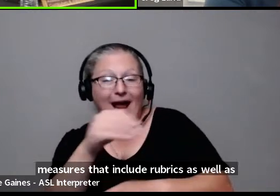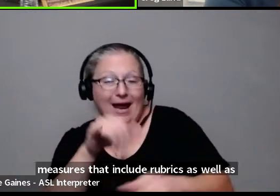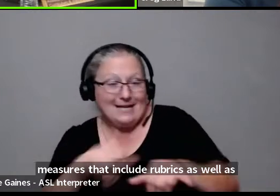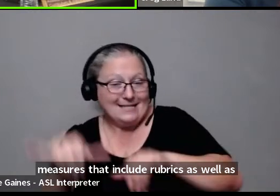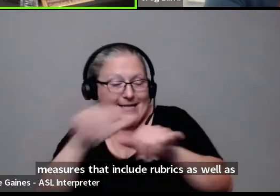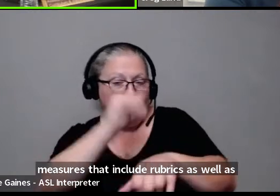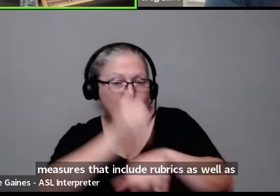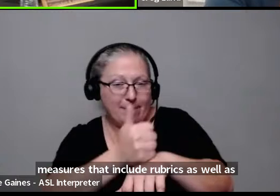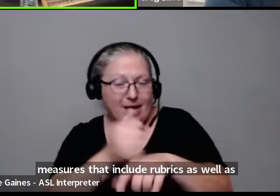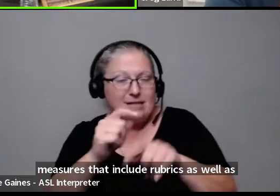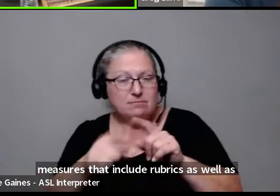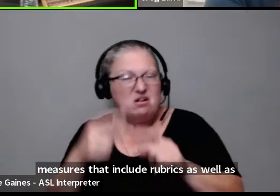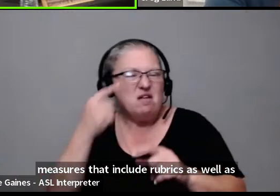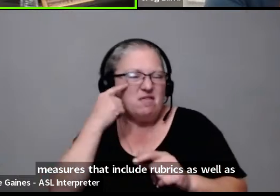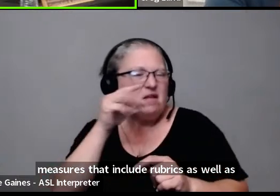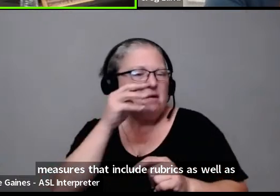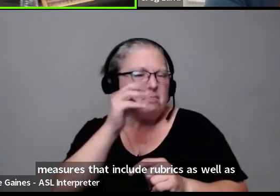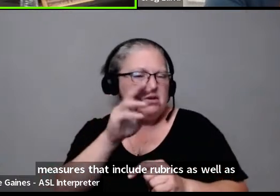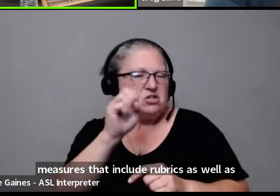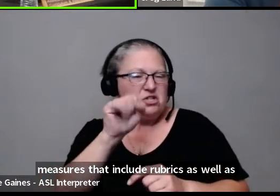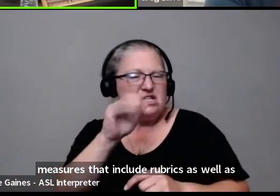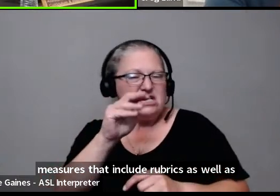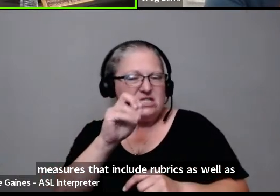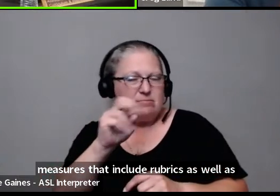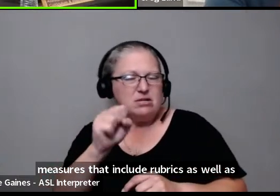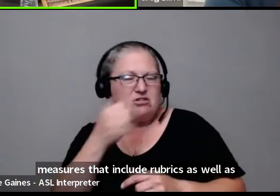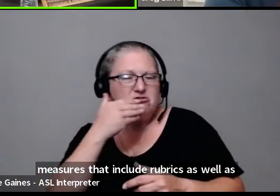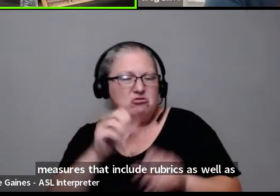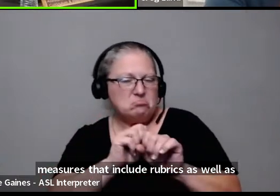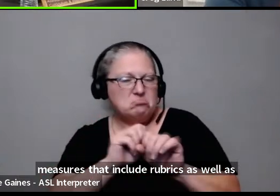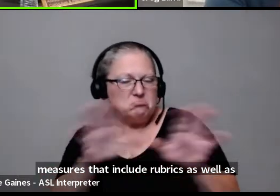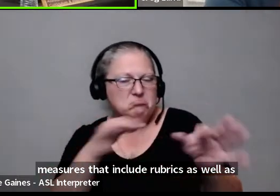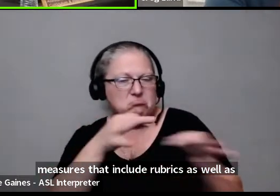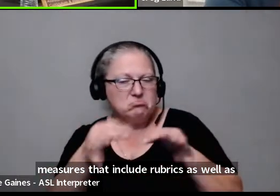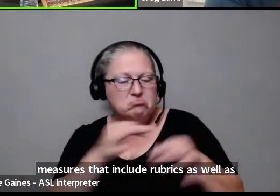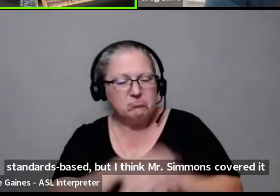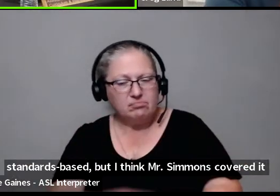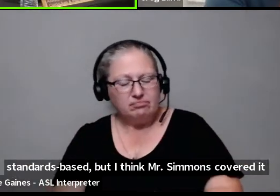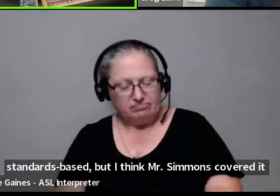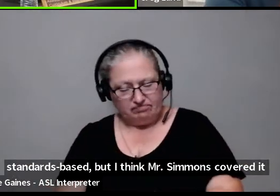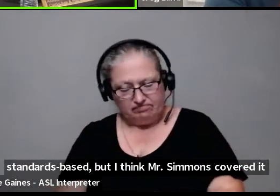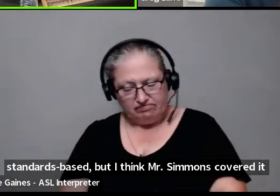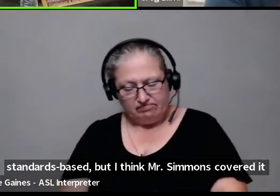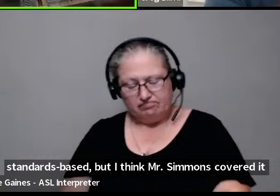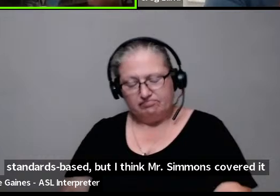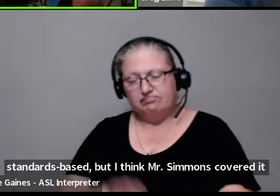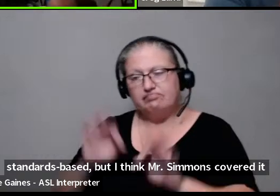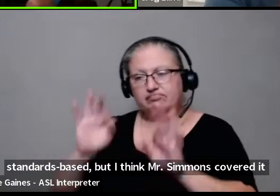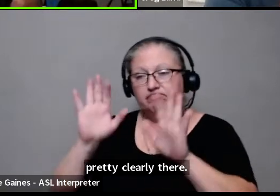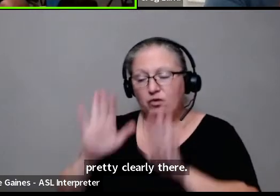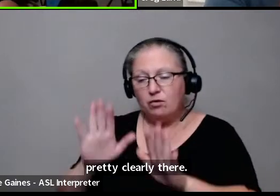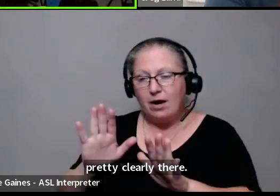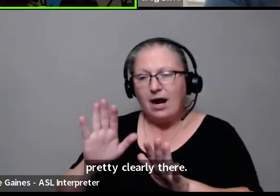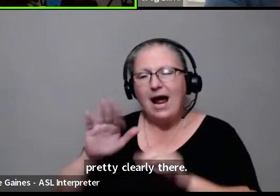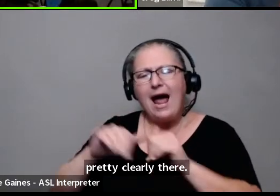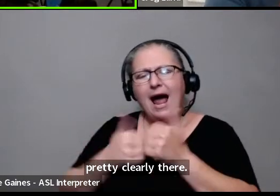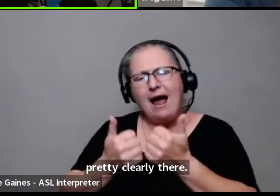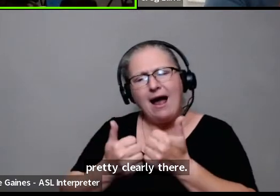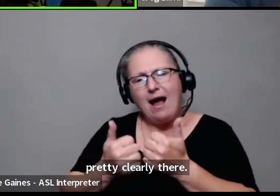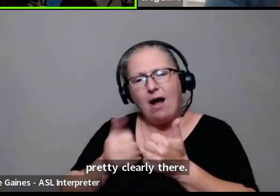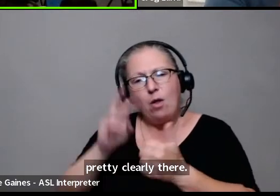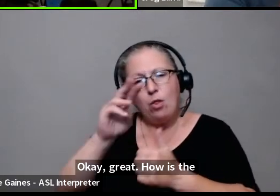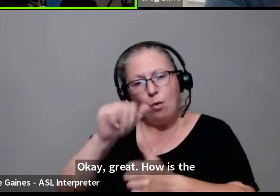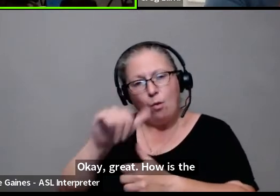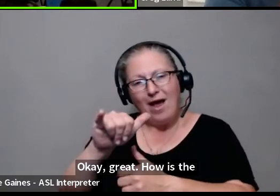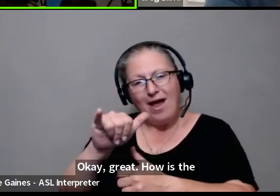standards-based. But I think Mr. Simmons covered it pretty clearly there. Okay, great. How is the